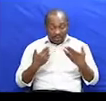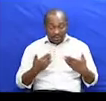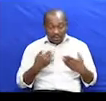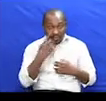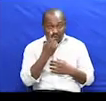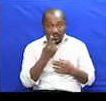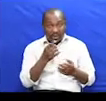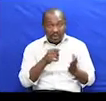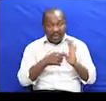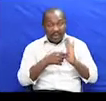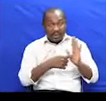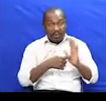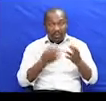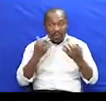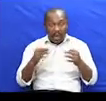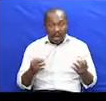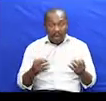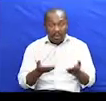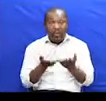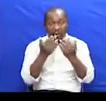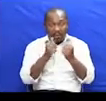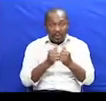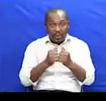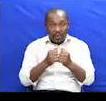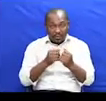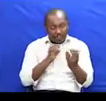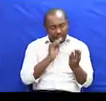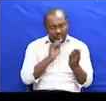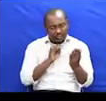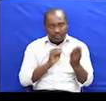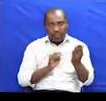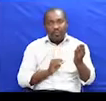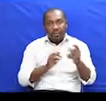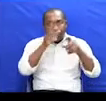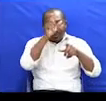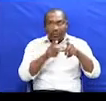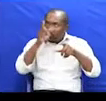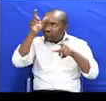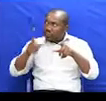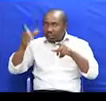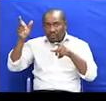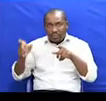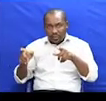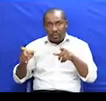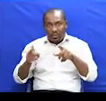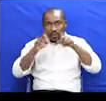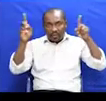actual example on how we can go about calculating the concentration of